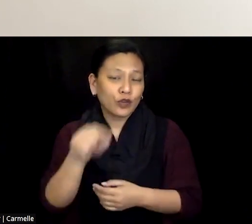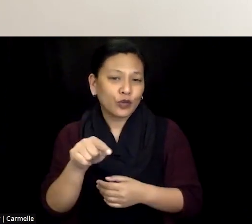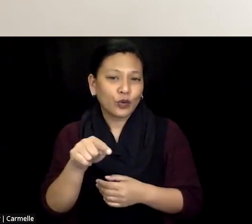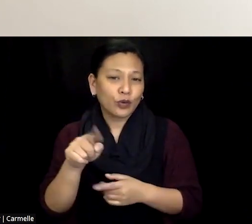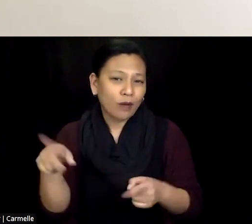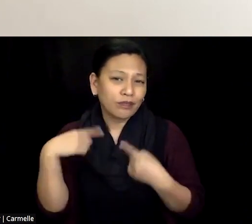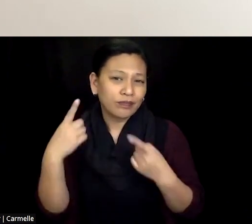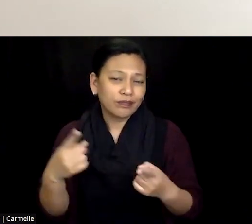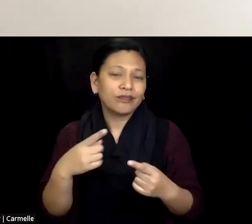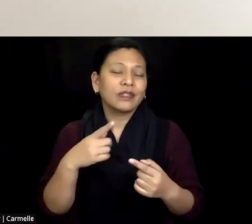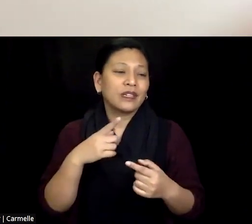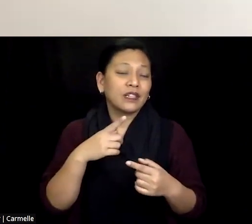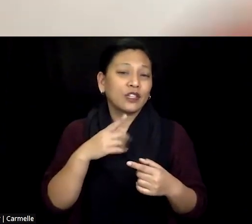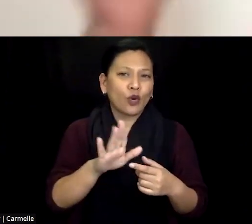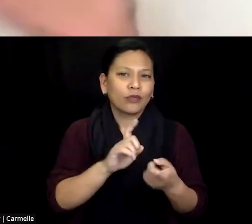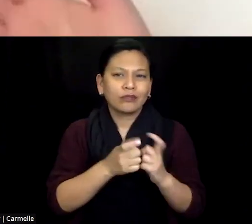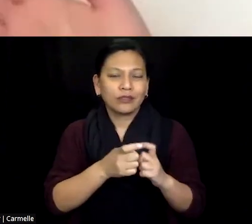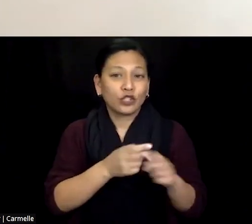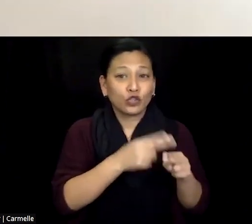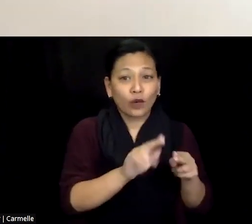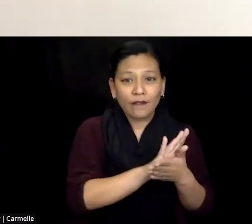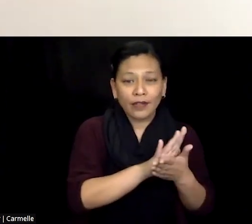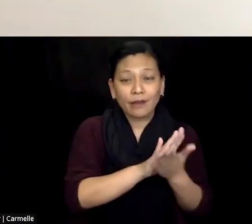learned in making the jump from shorts to features?